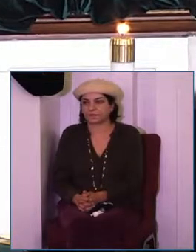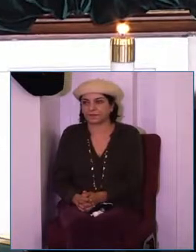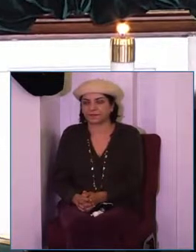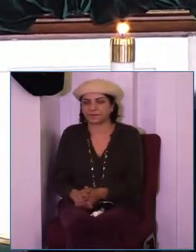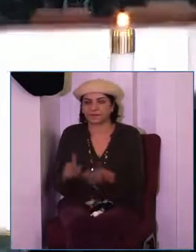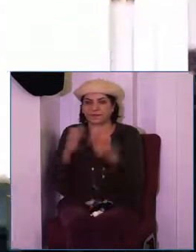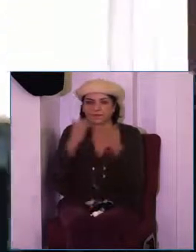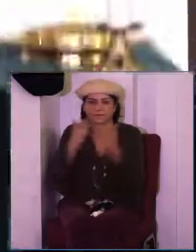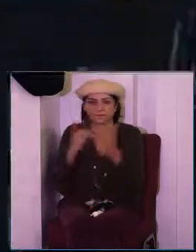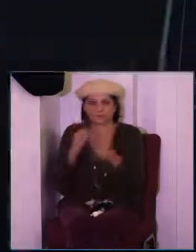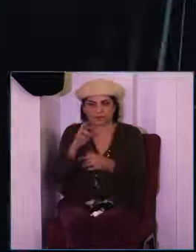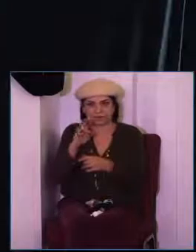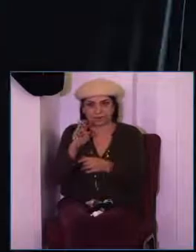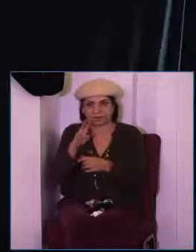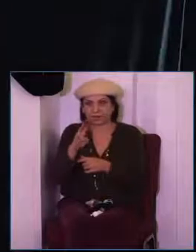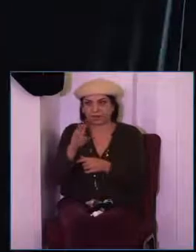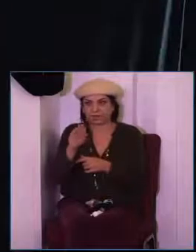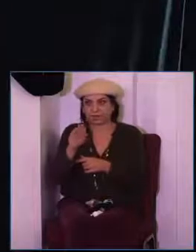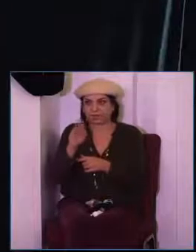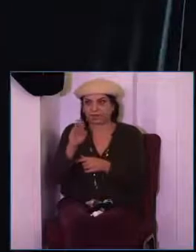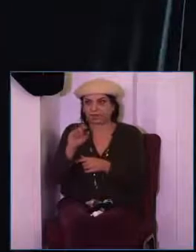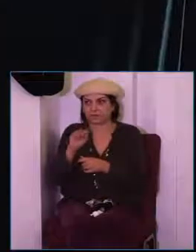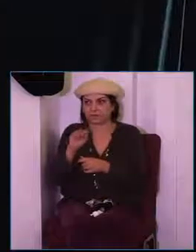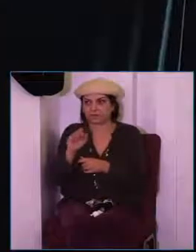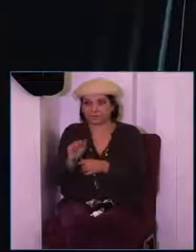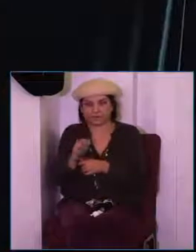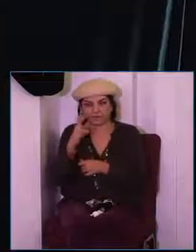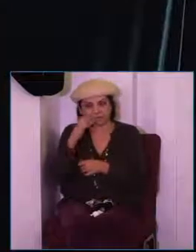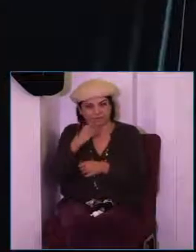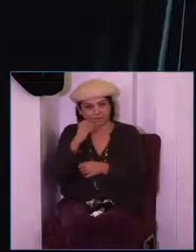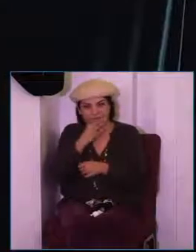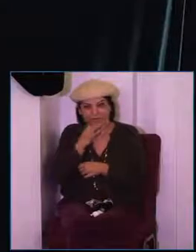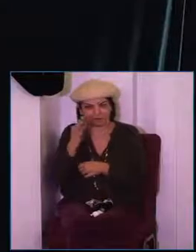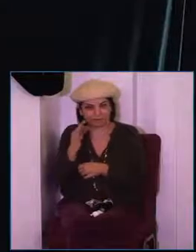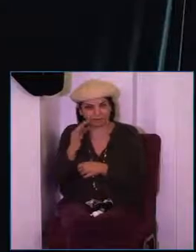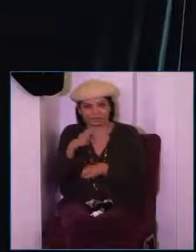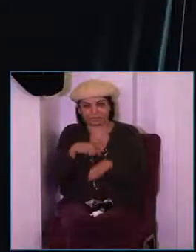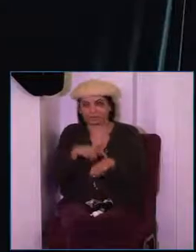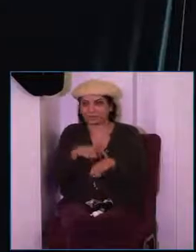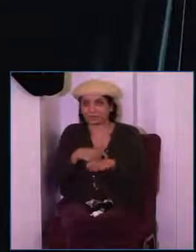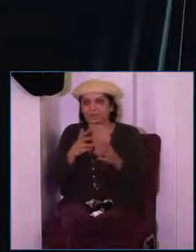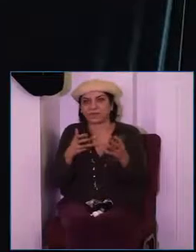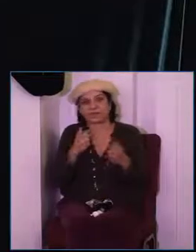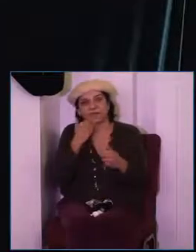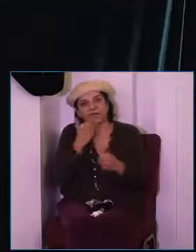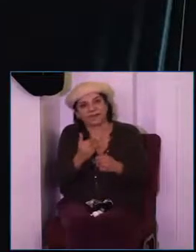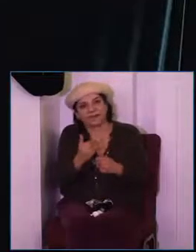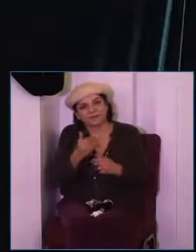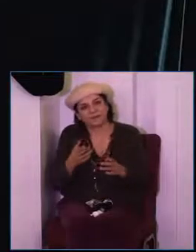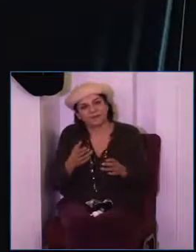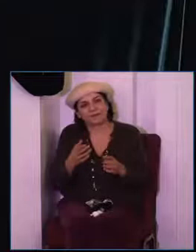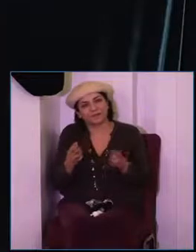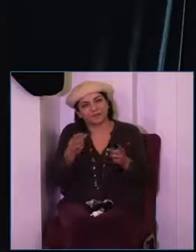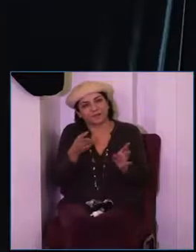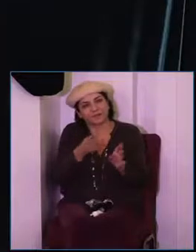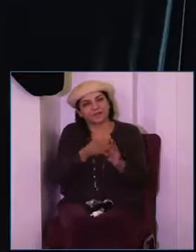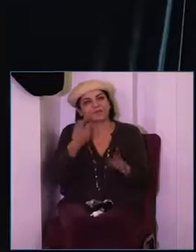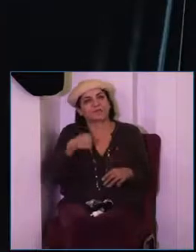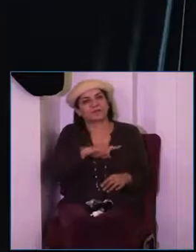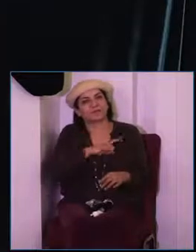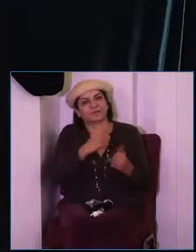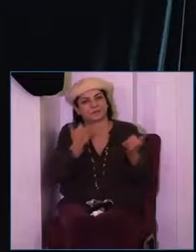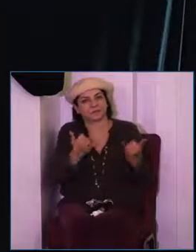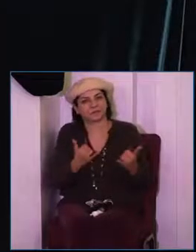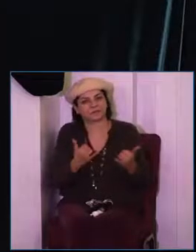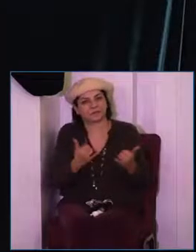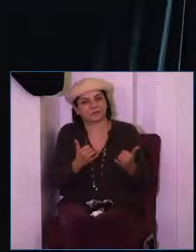Thank you, Reverend Onetta. Beautiful communion time. We want to thank you for being with us today. Thank you for being